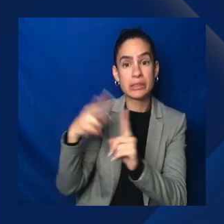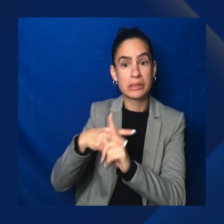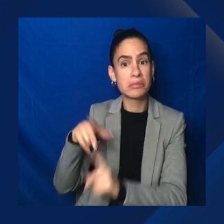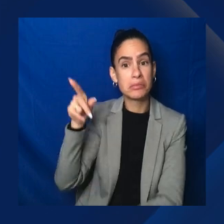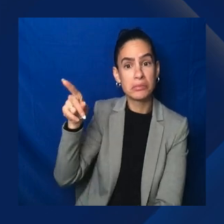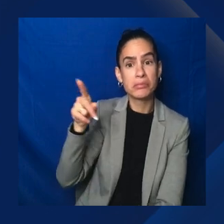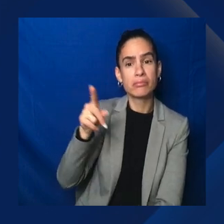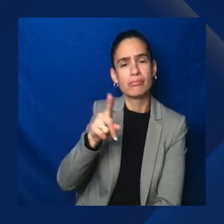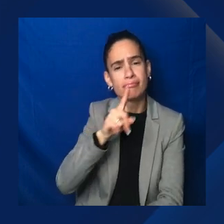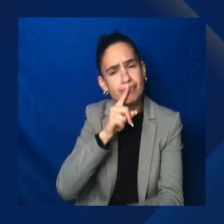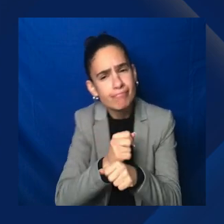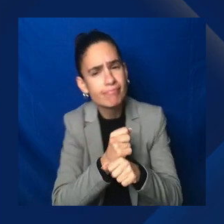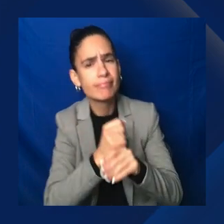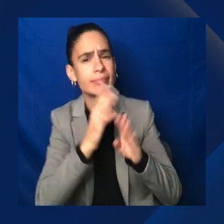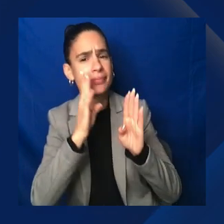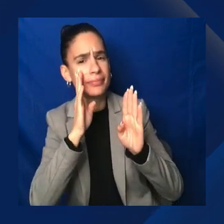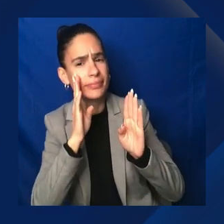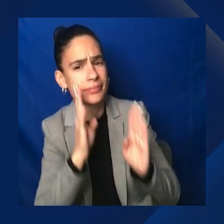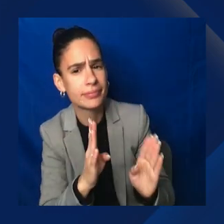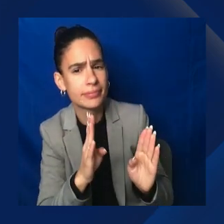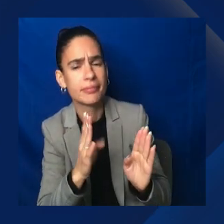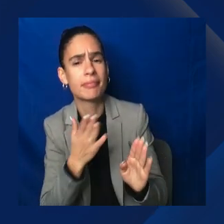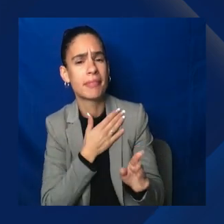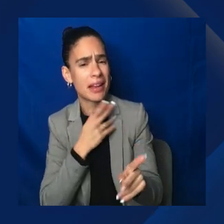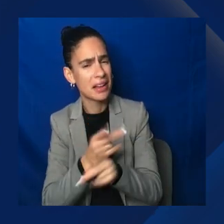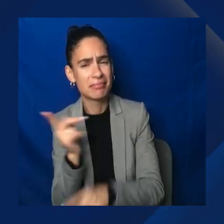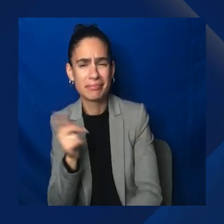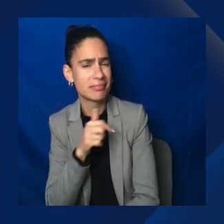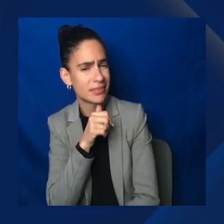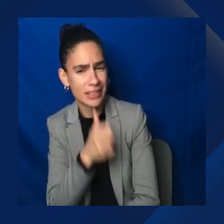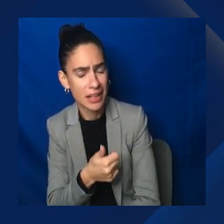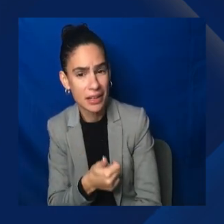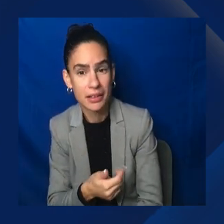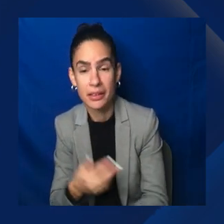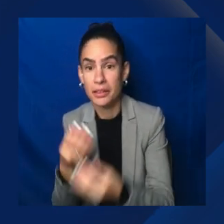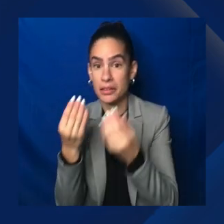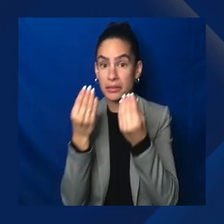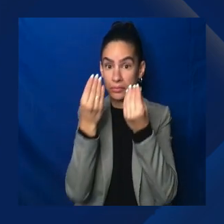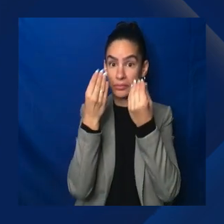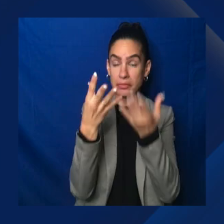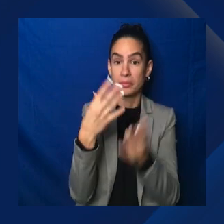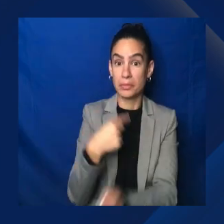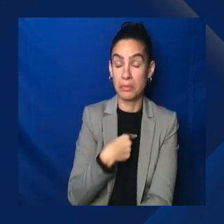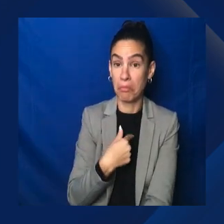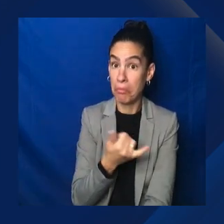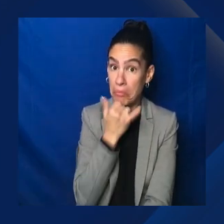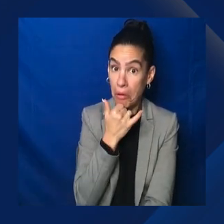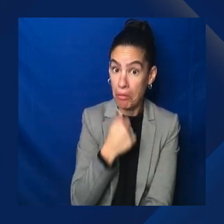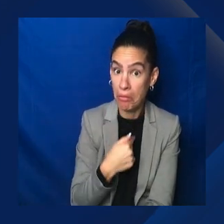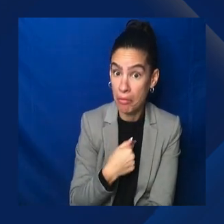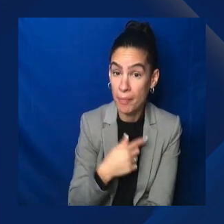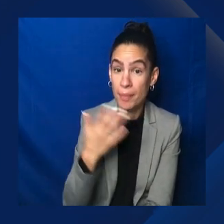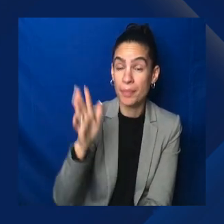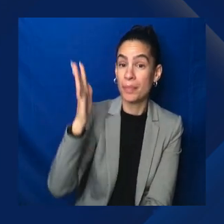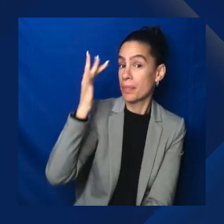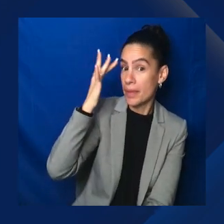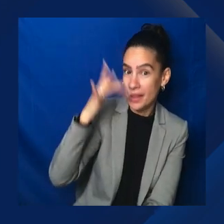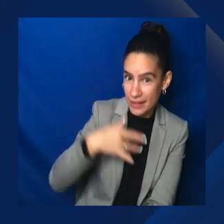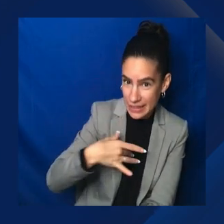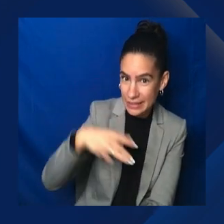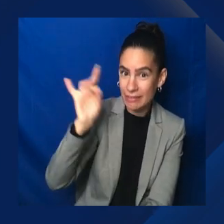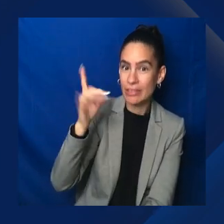to tell you I was absolutely wrong, because I found Dr. Whitehair, and I'm incredibly